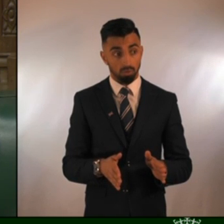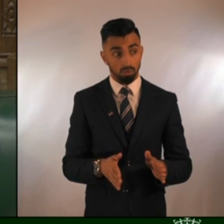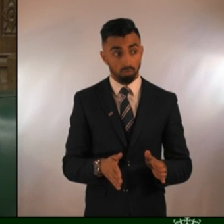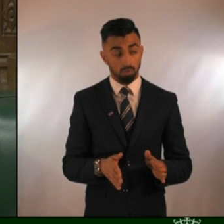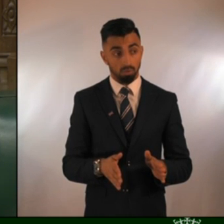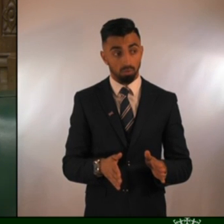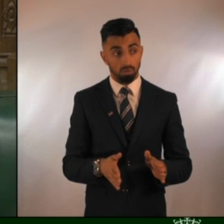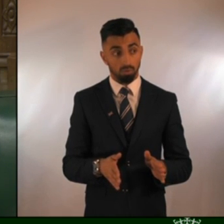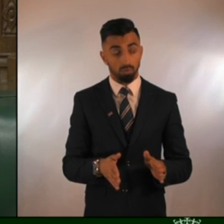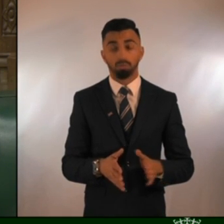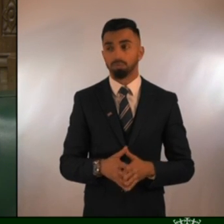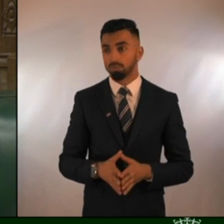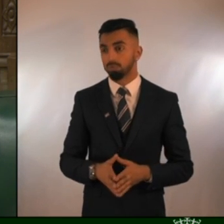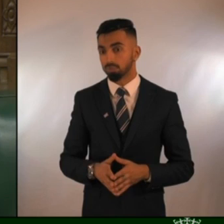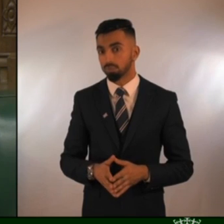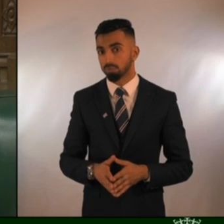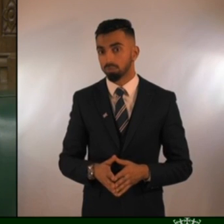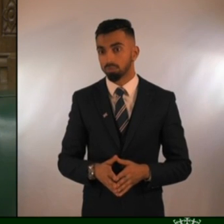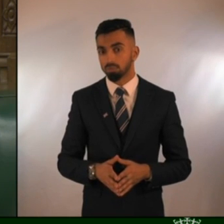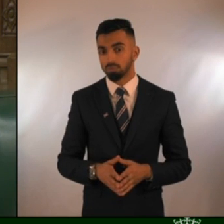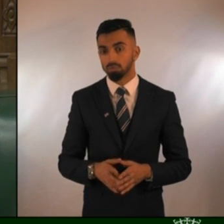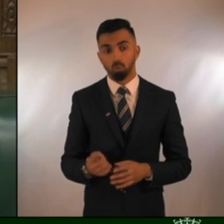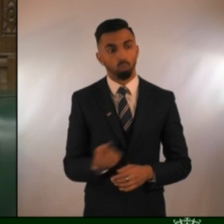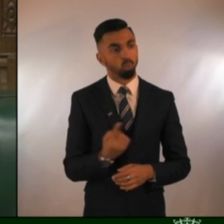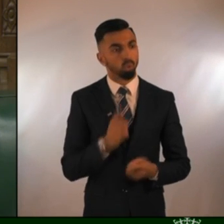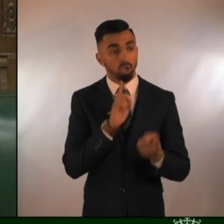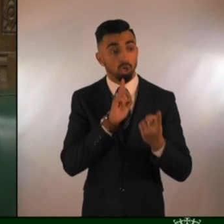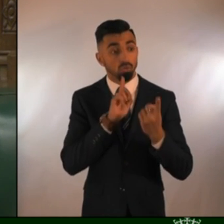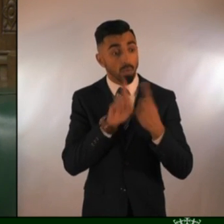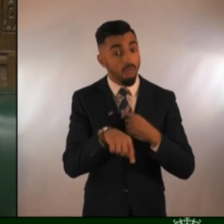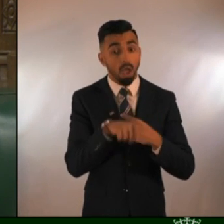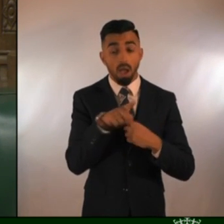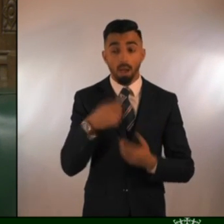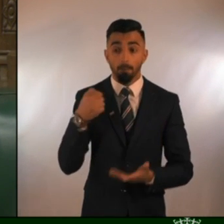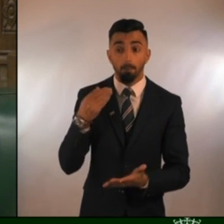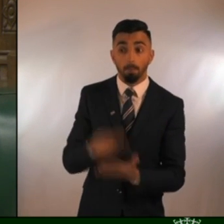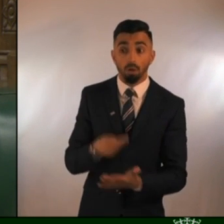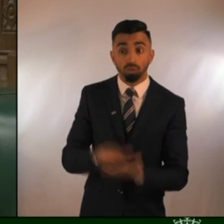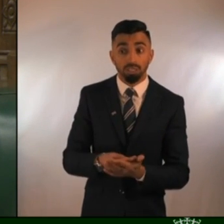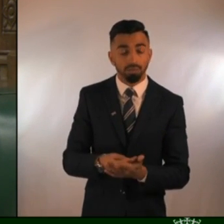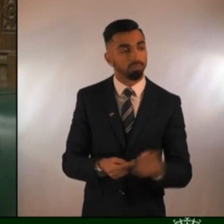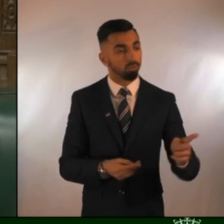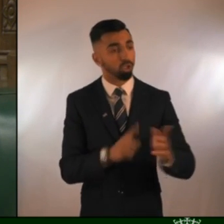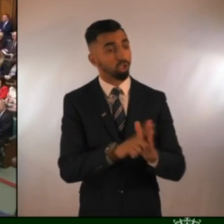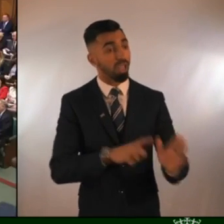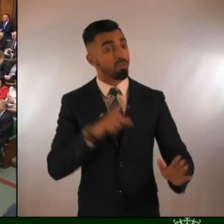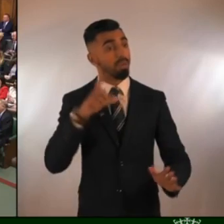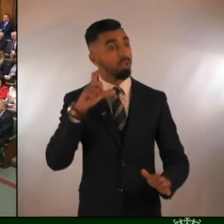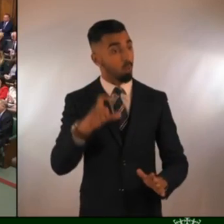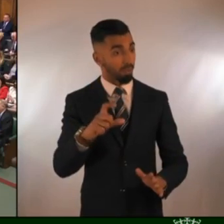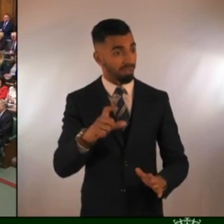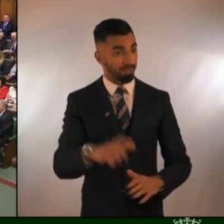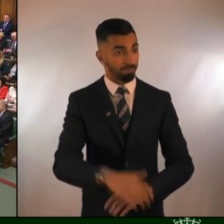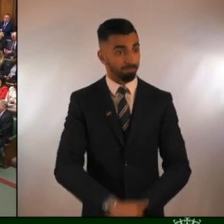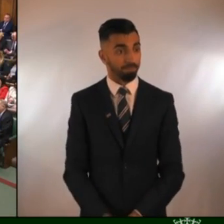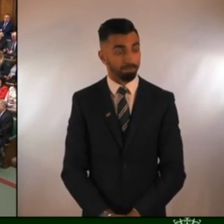1968. And to reply to the budget, I call the Leader of the Opposition.